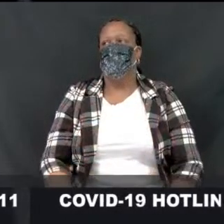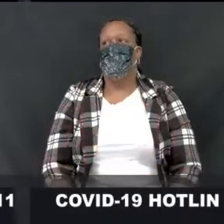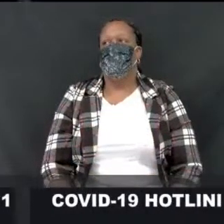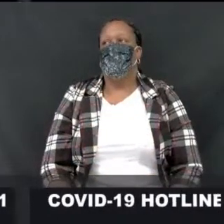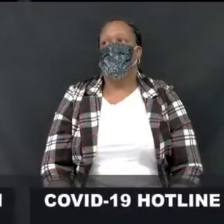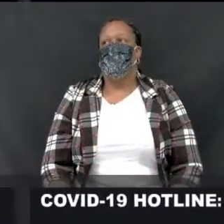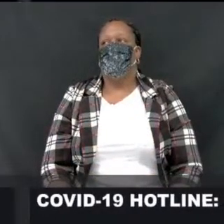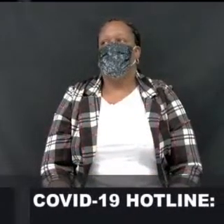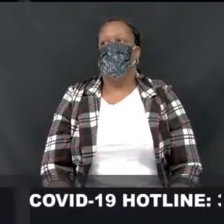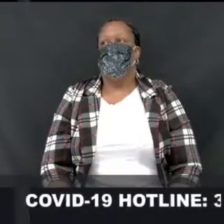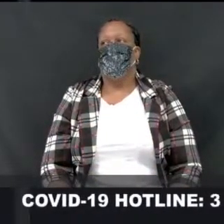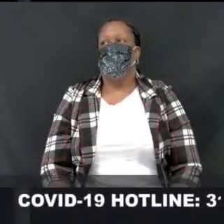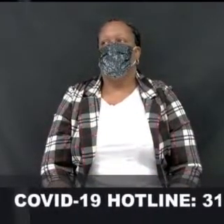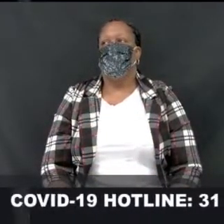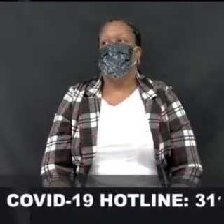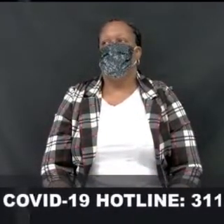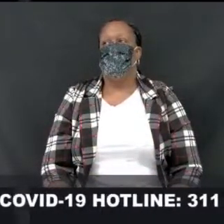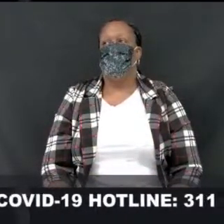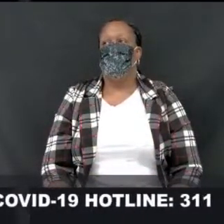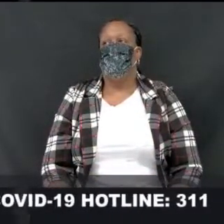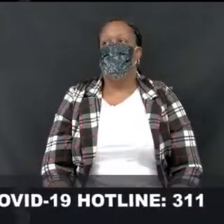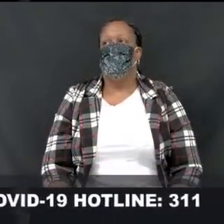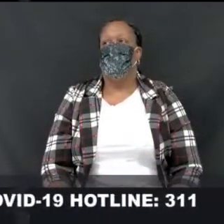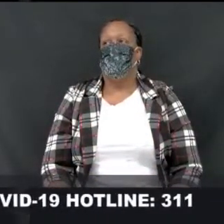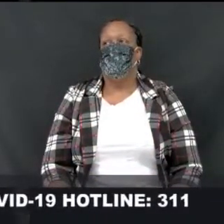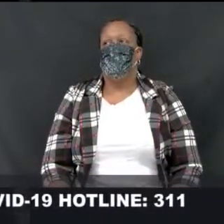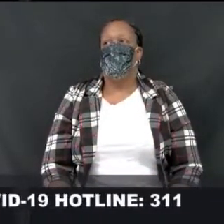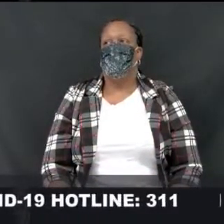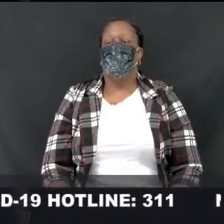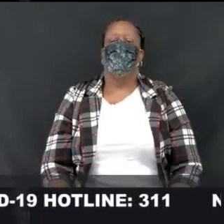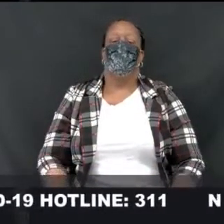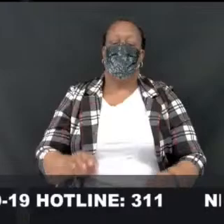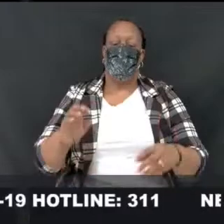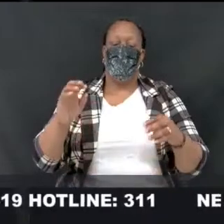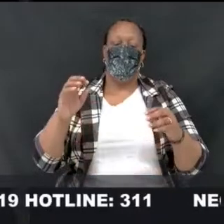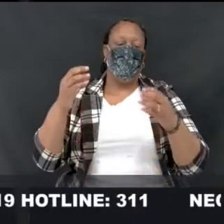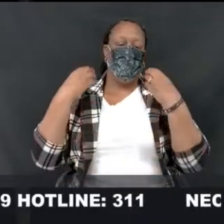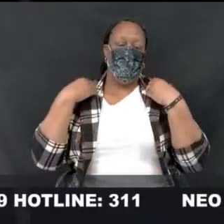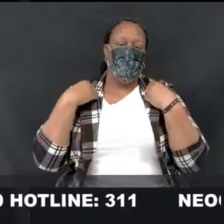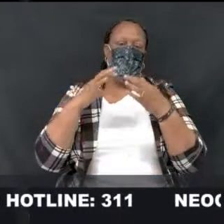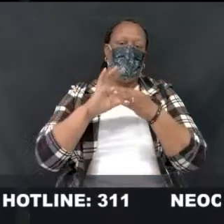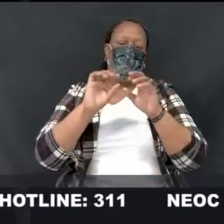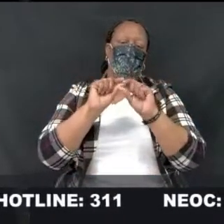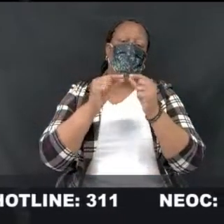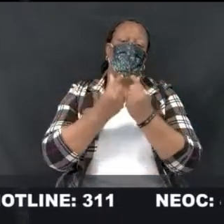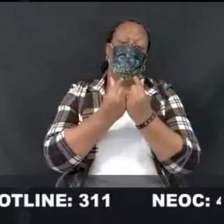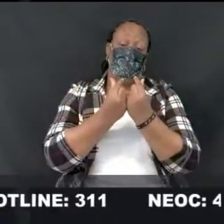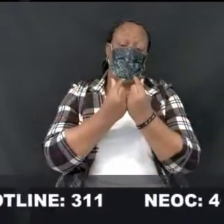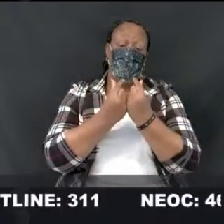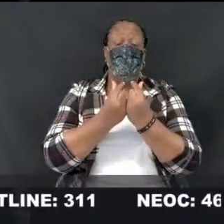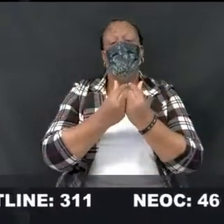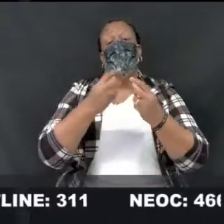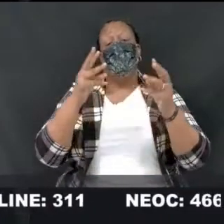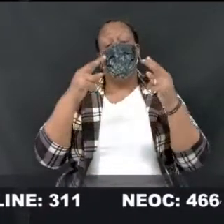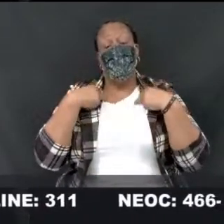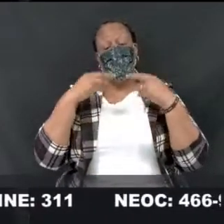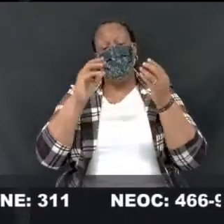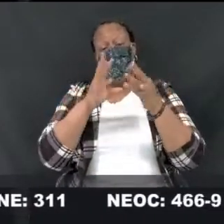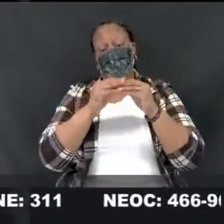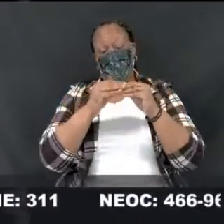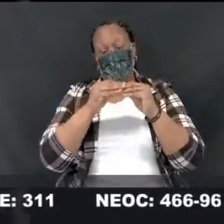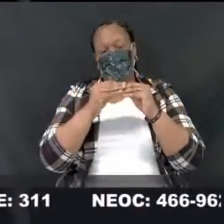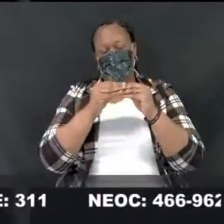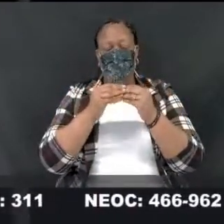a presentation made by Mr. Dennis Phillip on behalf of the Cricket Association. And based on all the